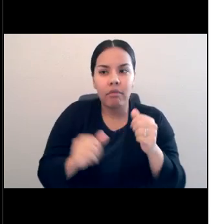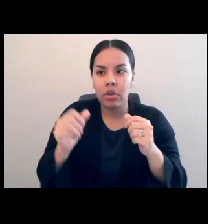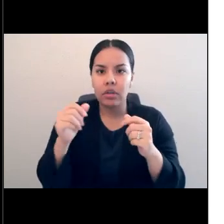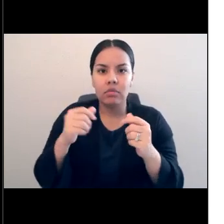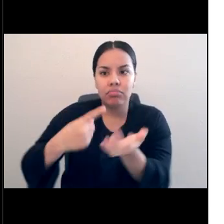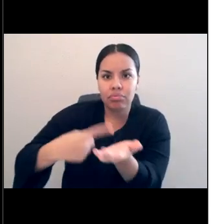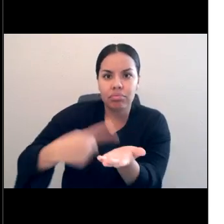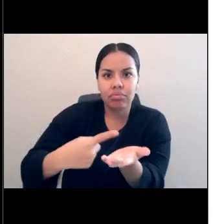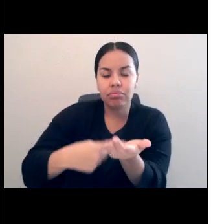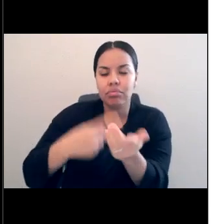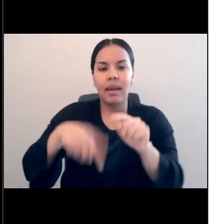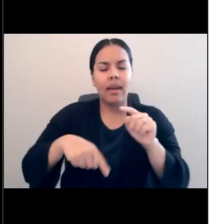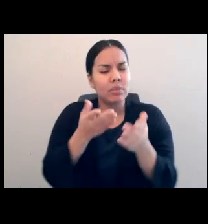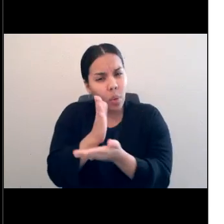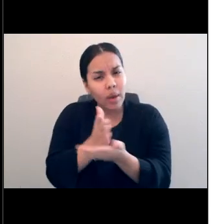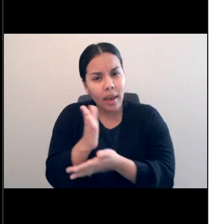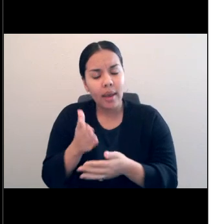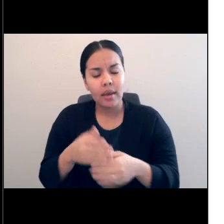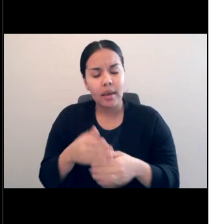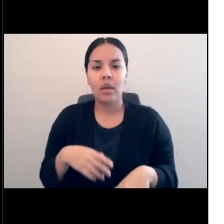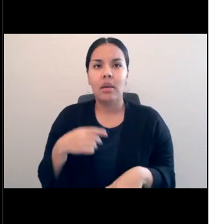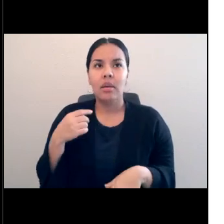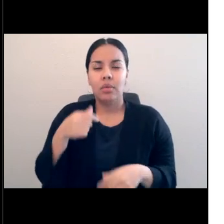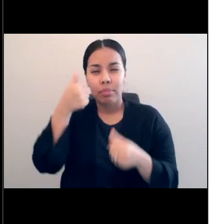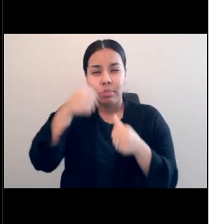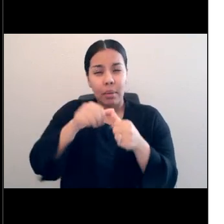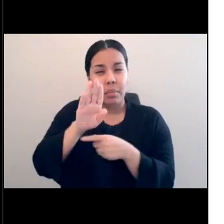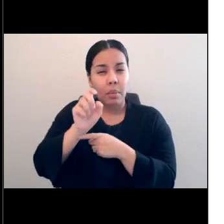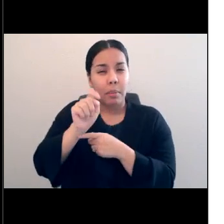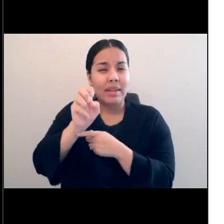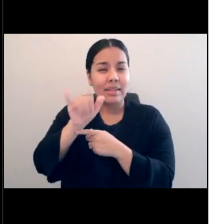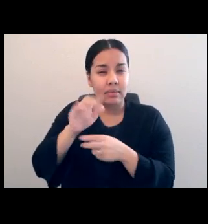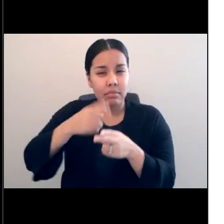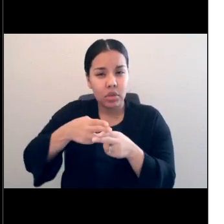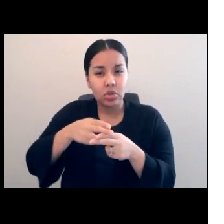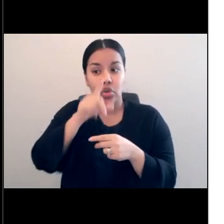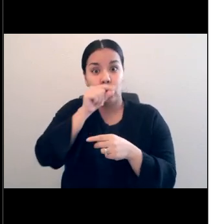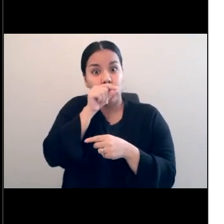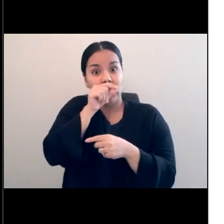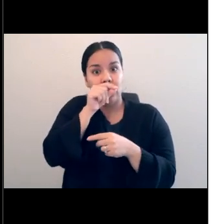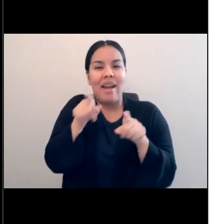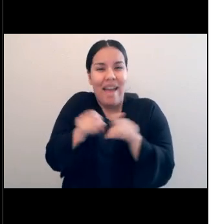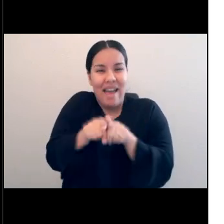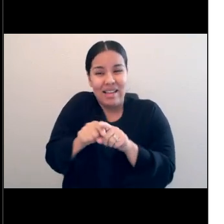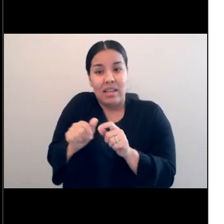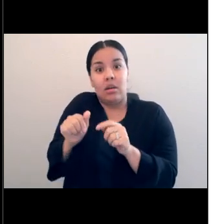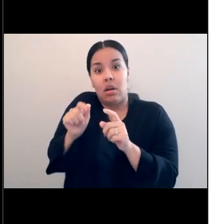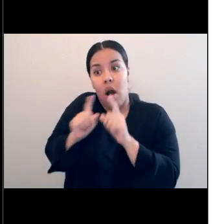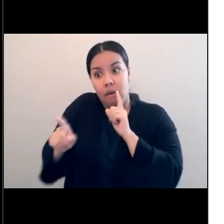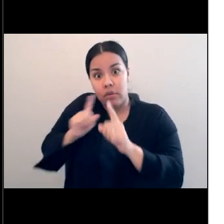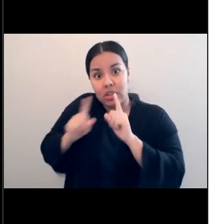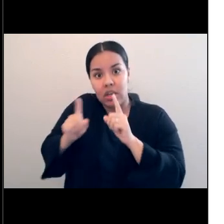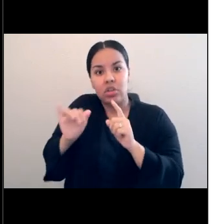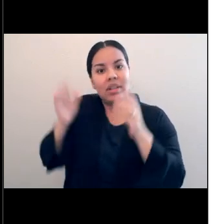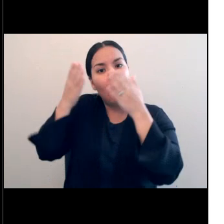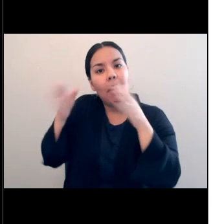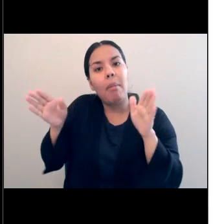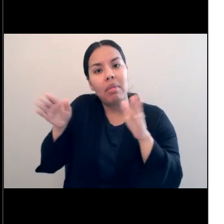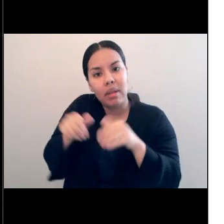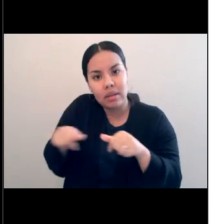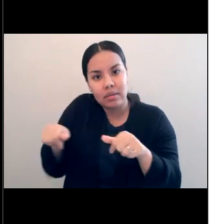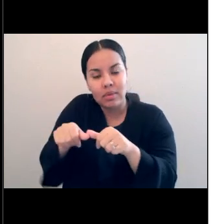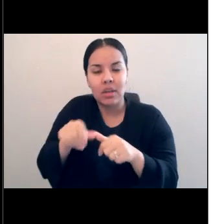we think about, as Betsy mentioned in the beginning, Twitter as a conversation like the public square, right? So trolls